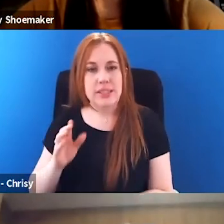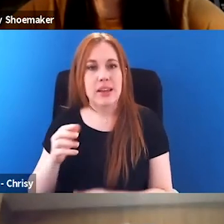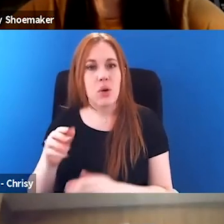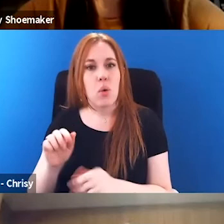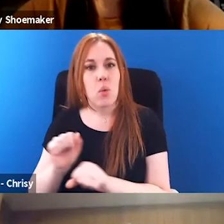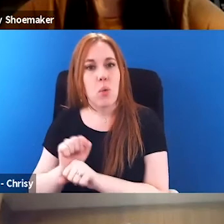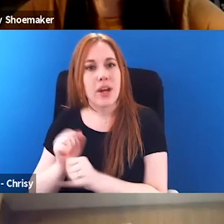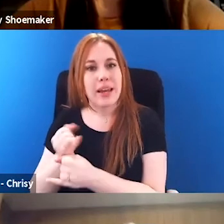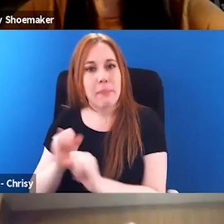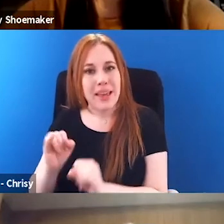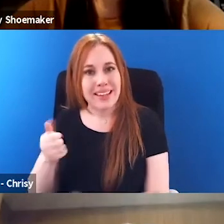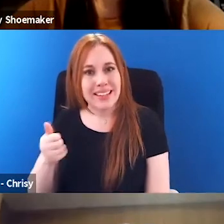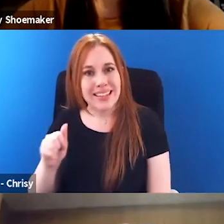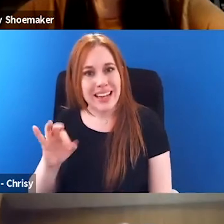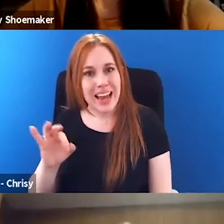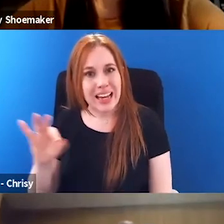versus